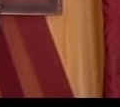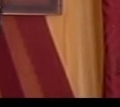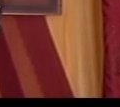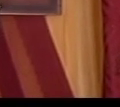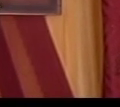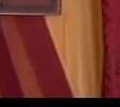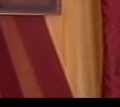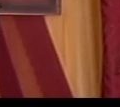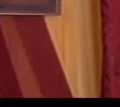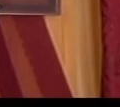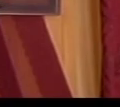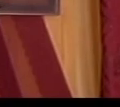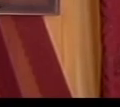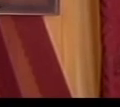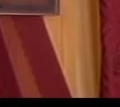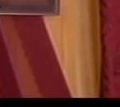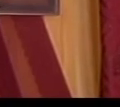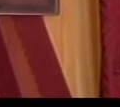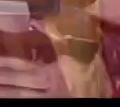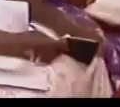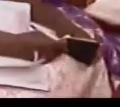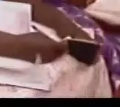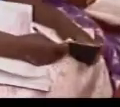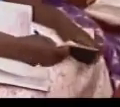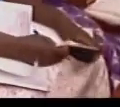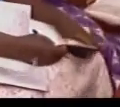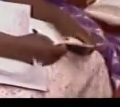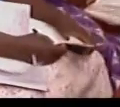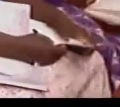pleasure. Do all things how?